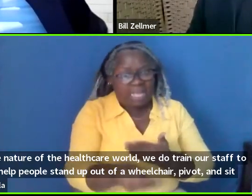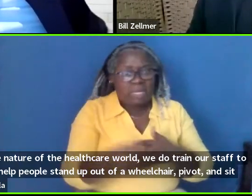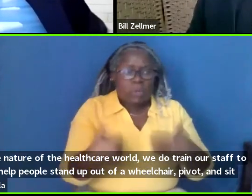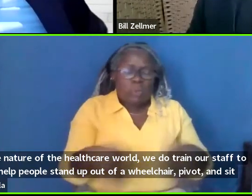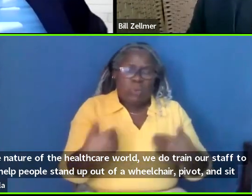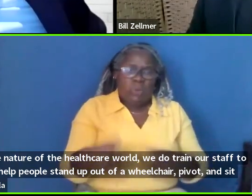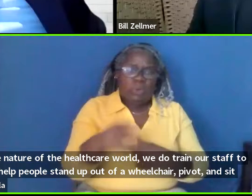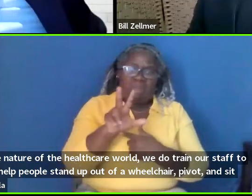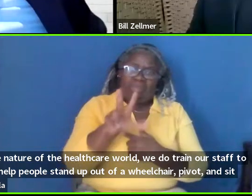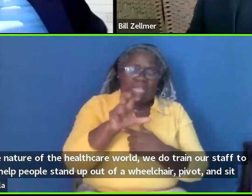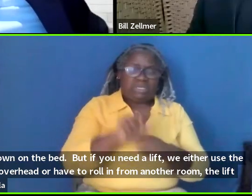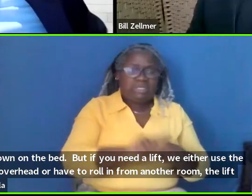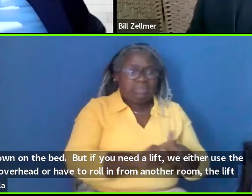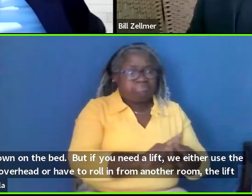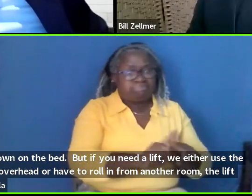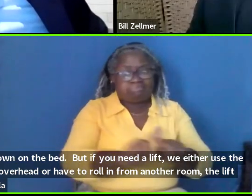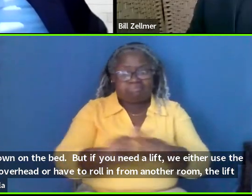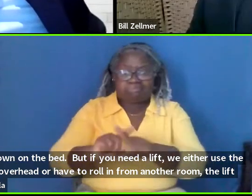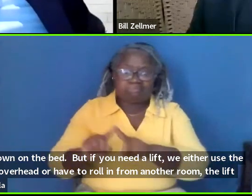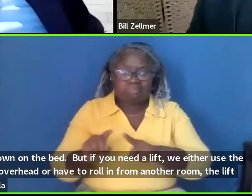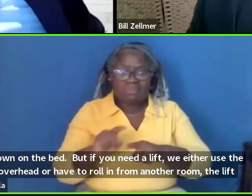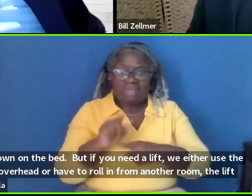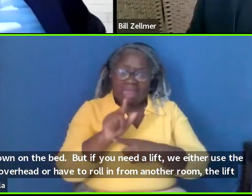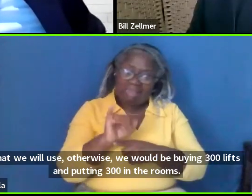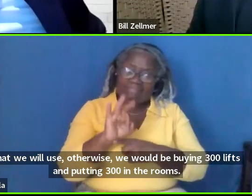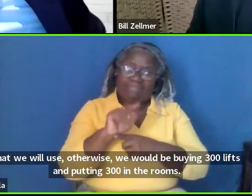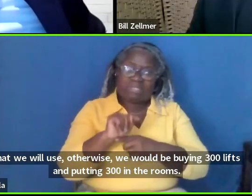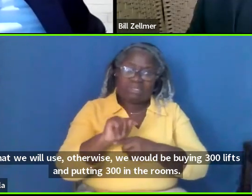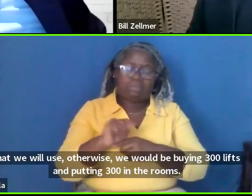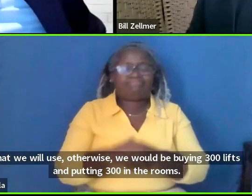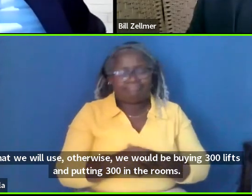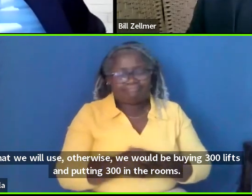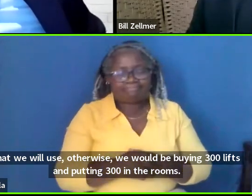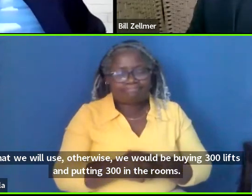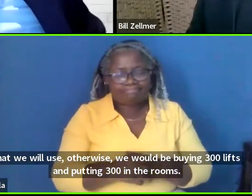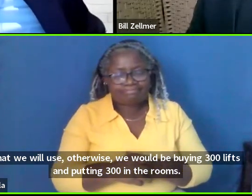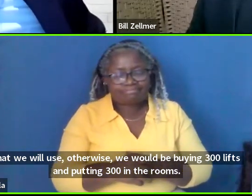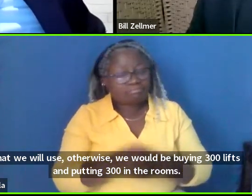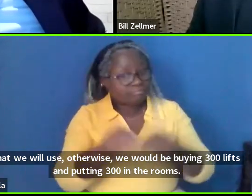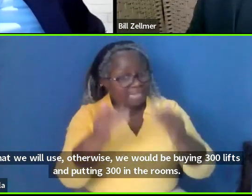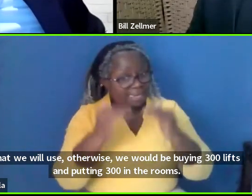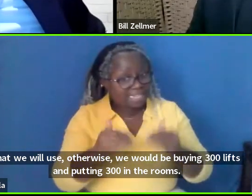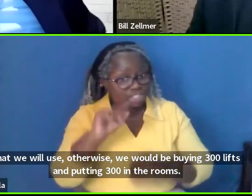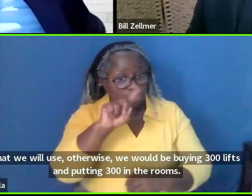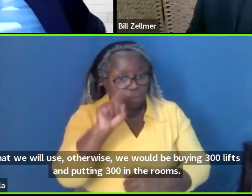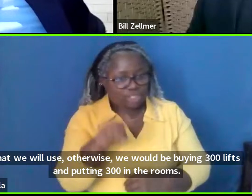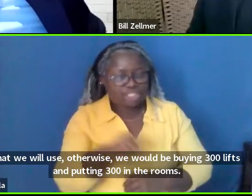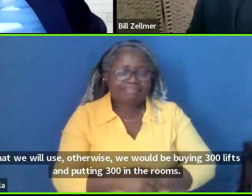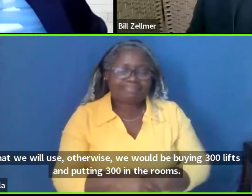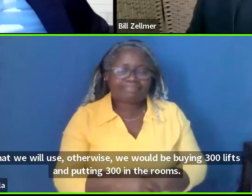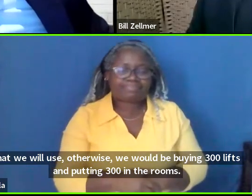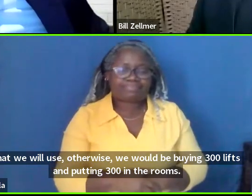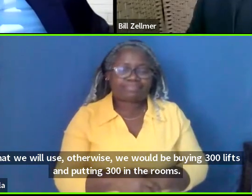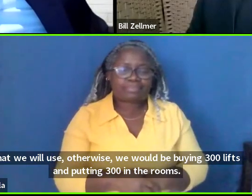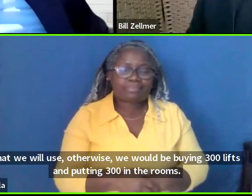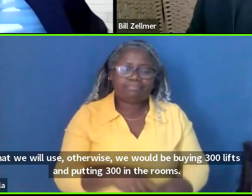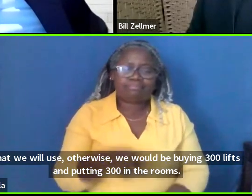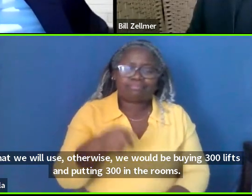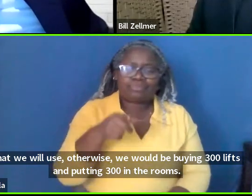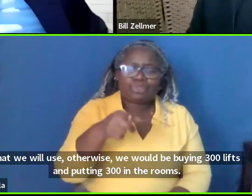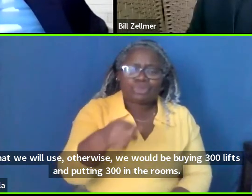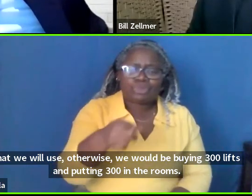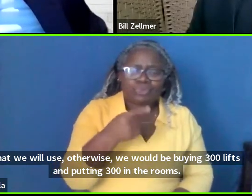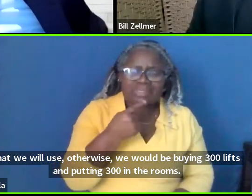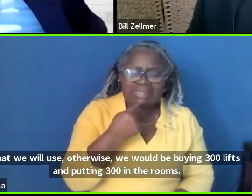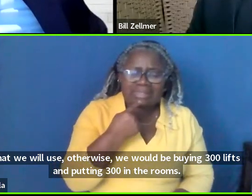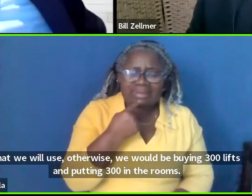to one more maybe for you. And this question is, using the wall of things approach, are you able to keep